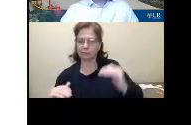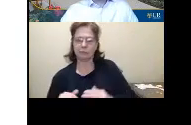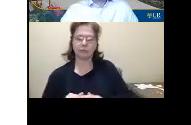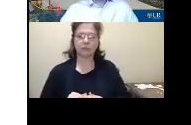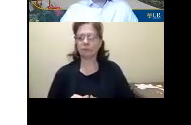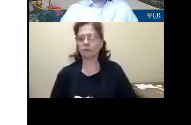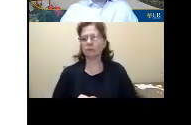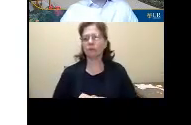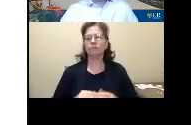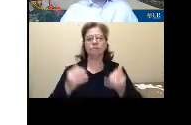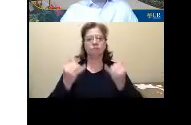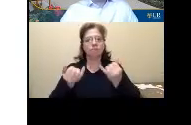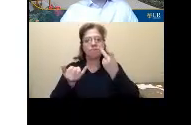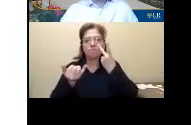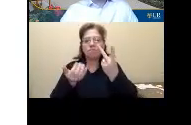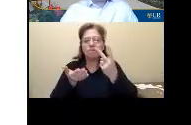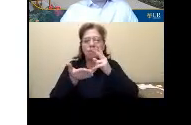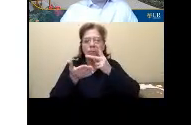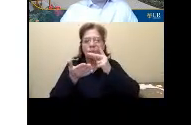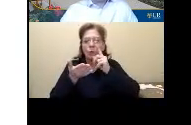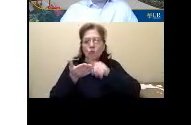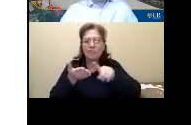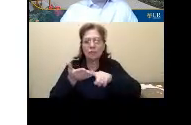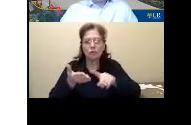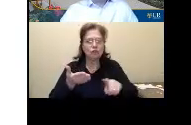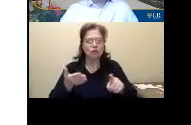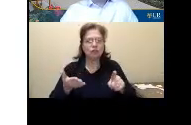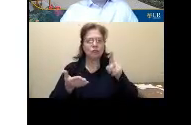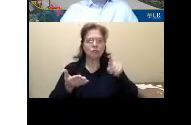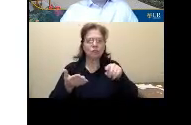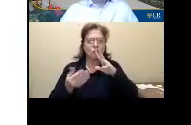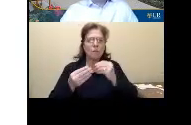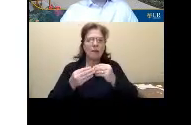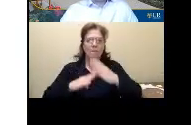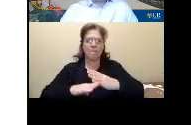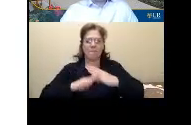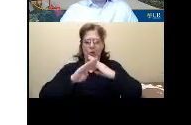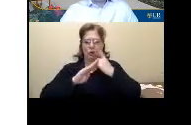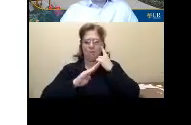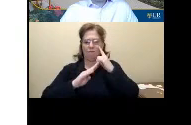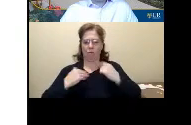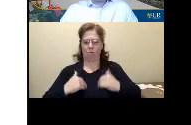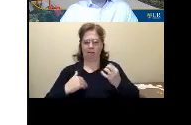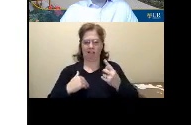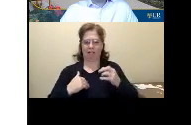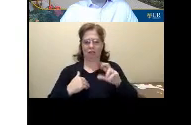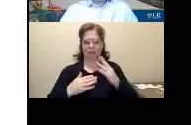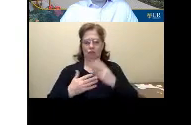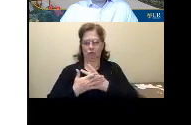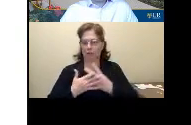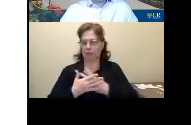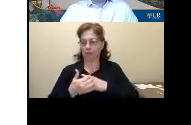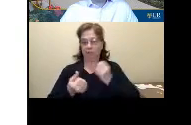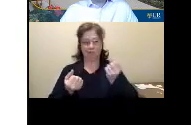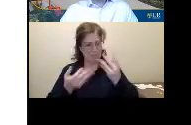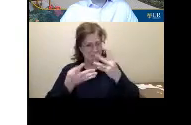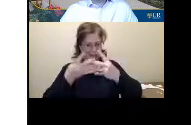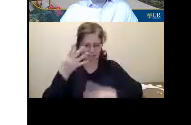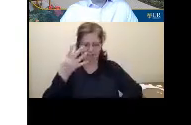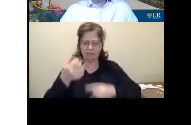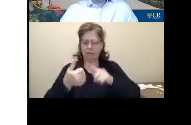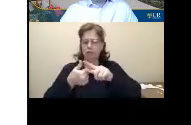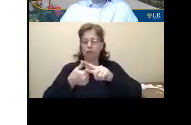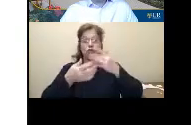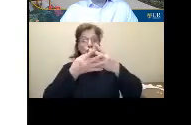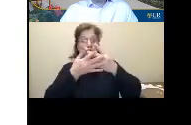bit of research about barriers to lung cancer screening, and there are many. There's the lack of awareness of the screening programs. There's